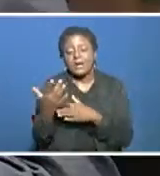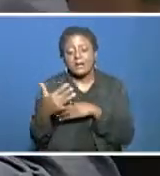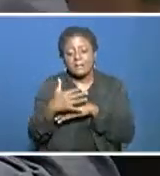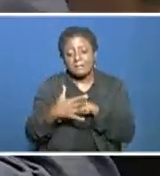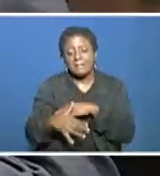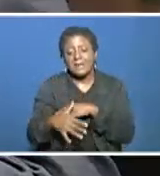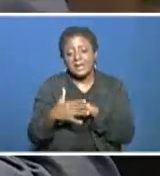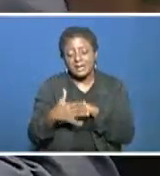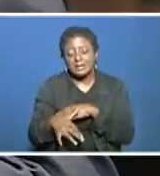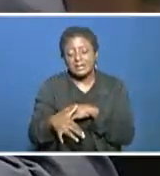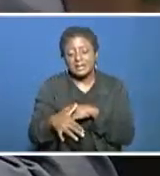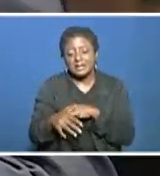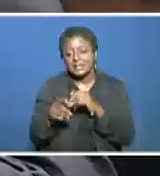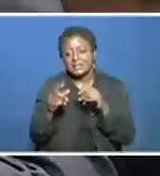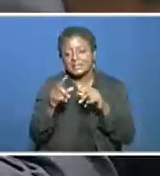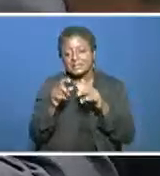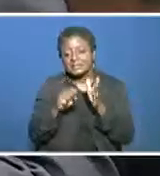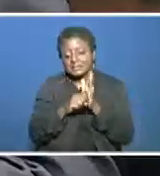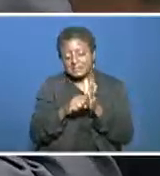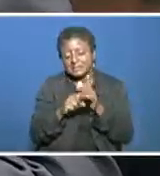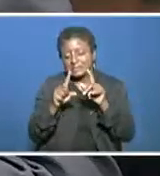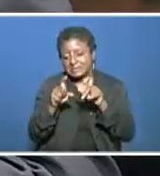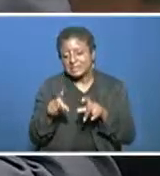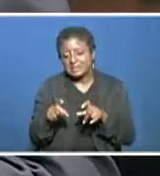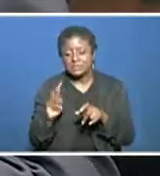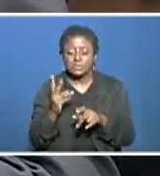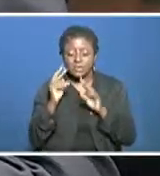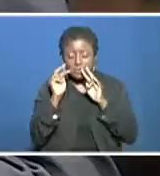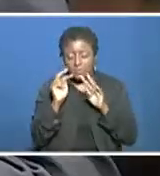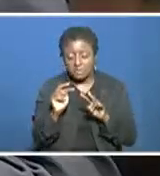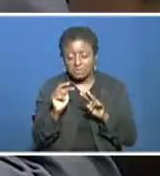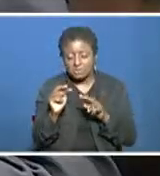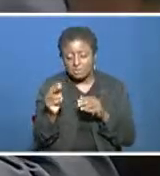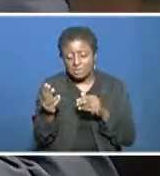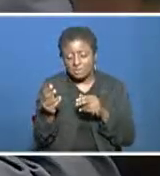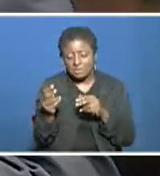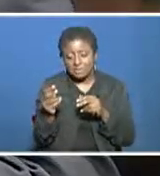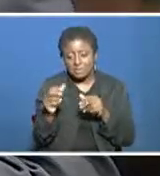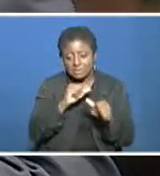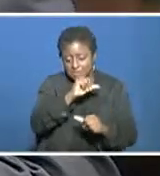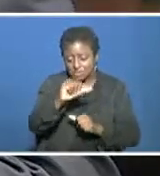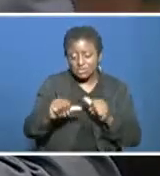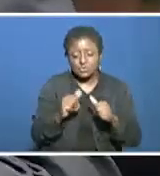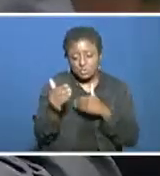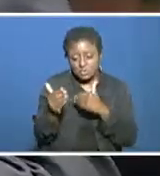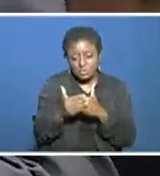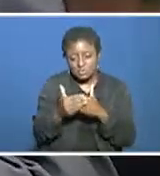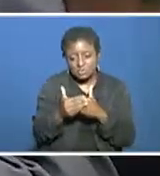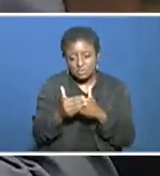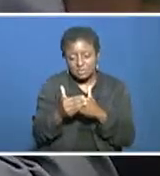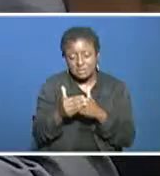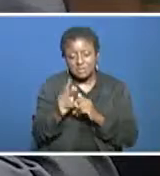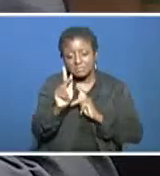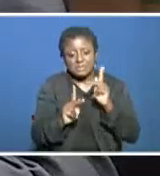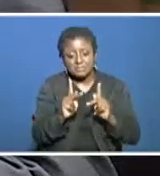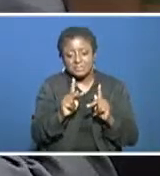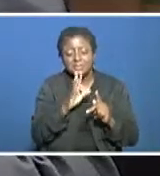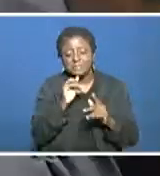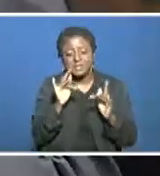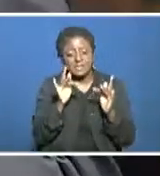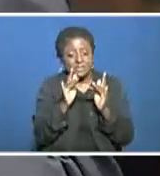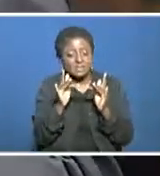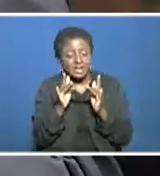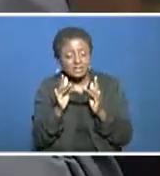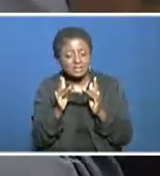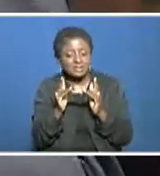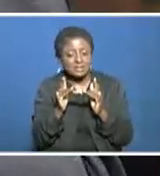Now monitoring the situation very closely, and as we speak, individuals are being contacted to ensure